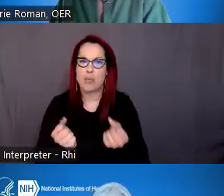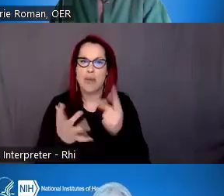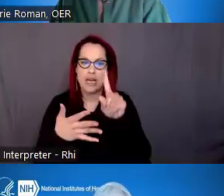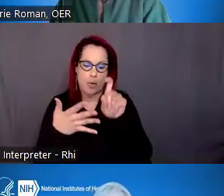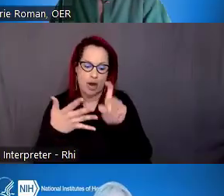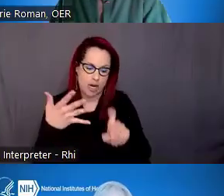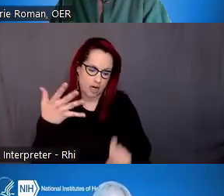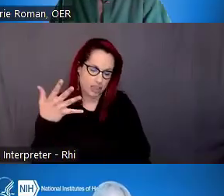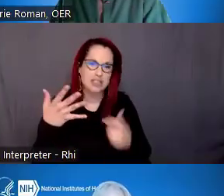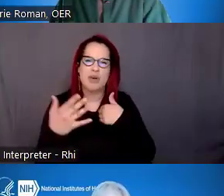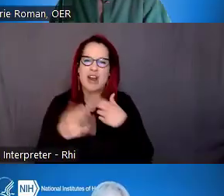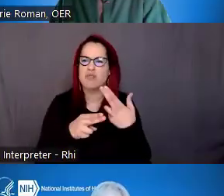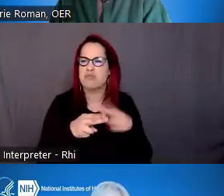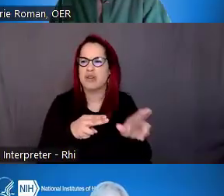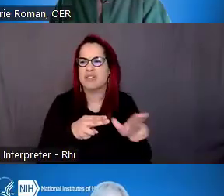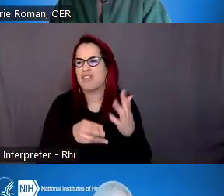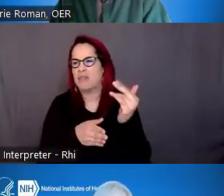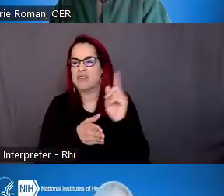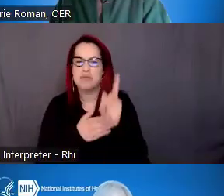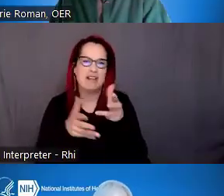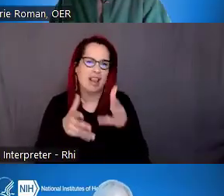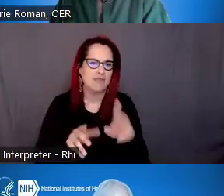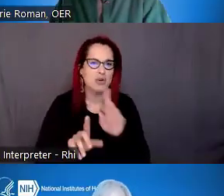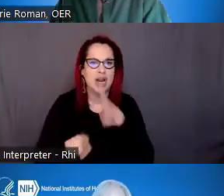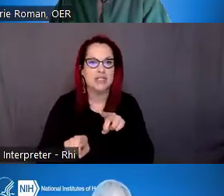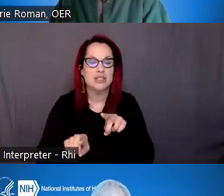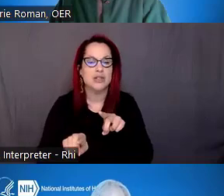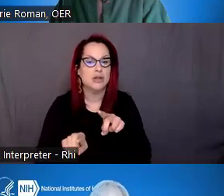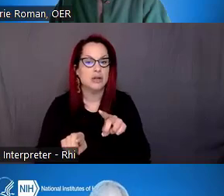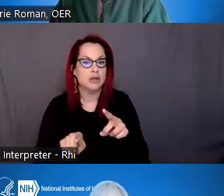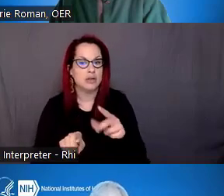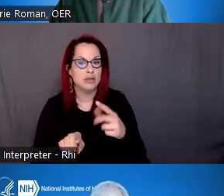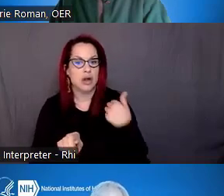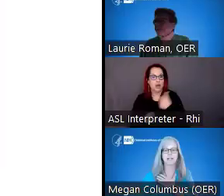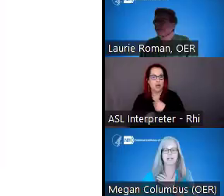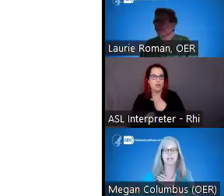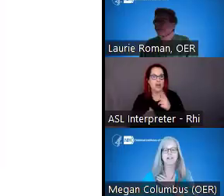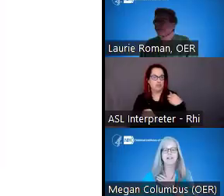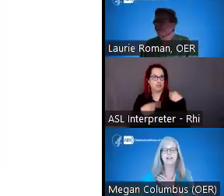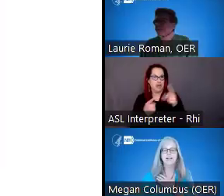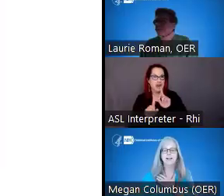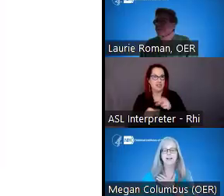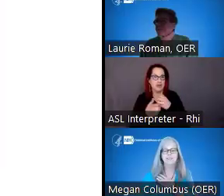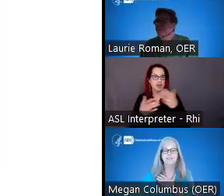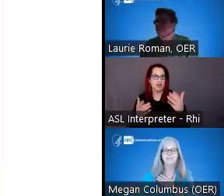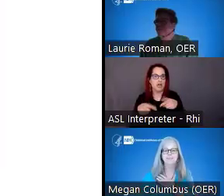We only have about 15 minutes to answer them. We've been answering a lot as we've been going through the Q&A.